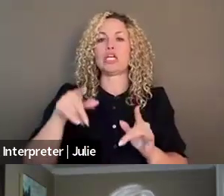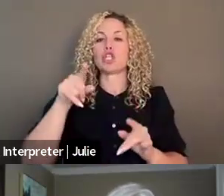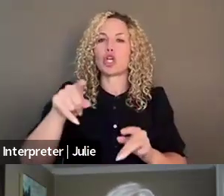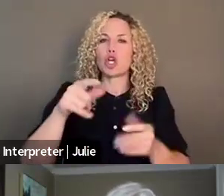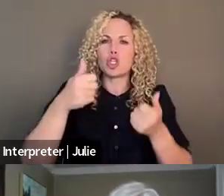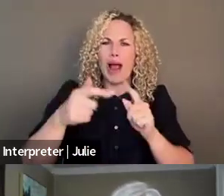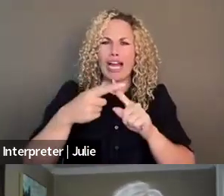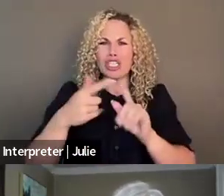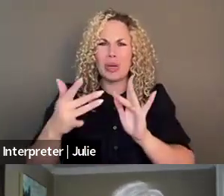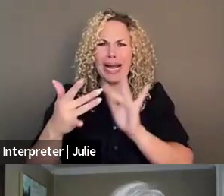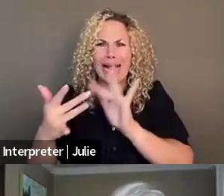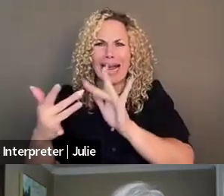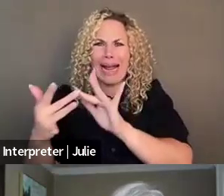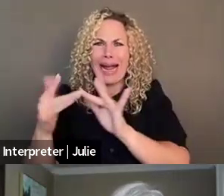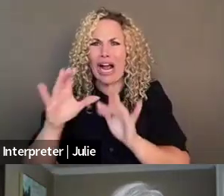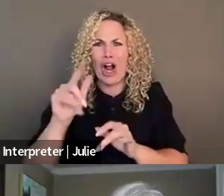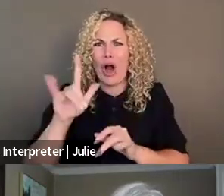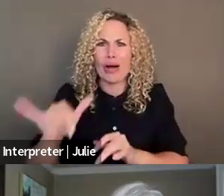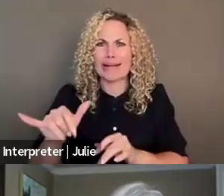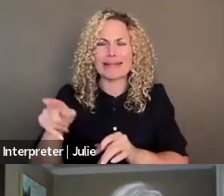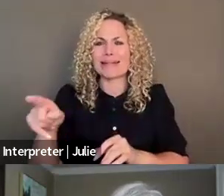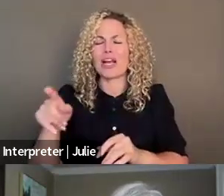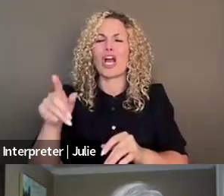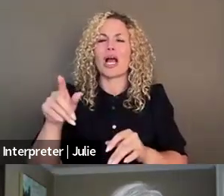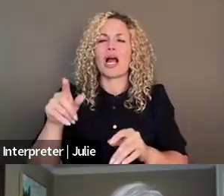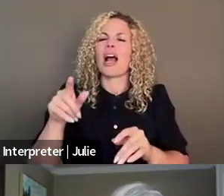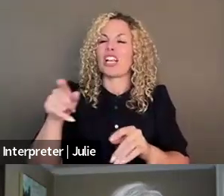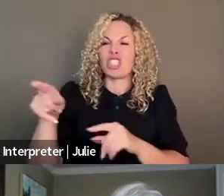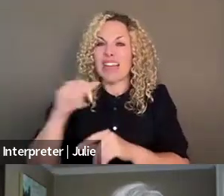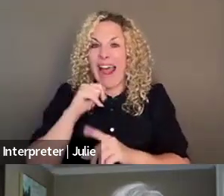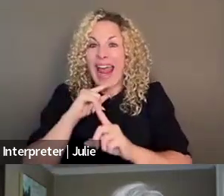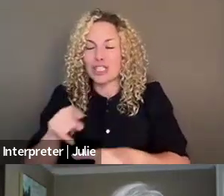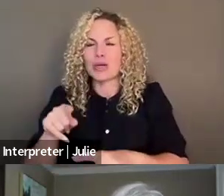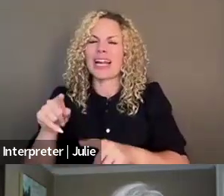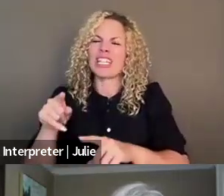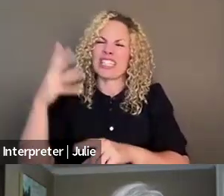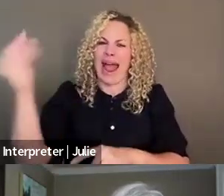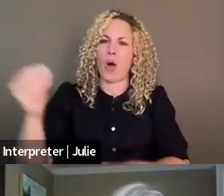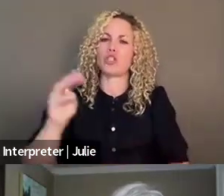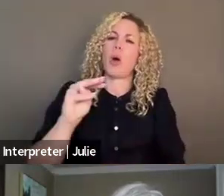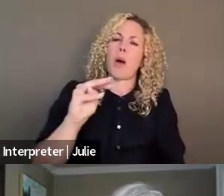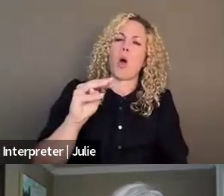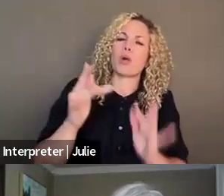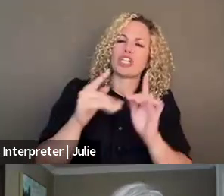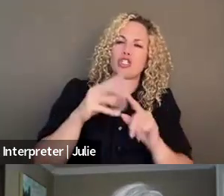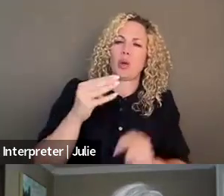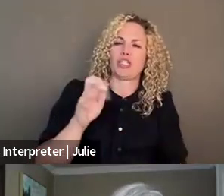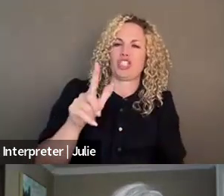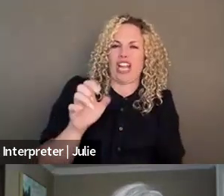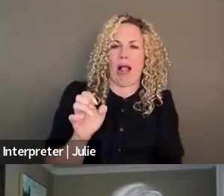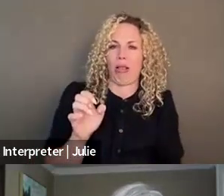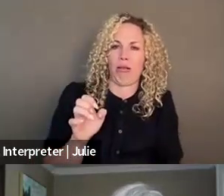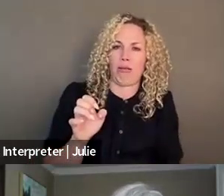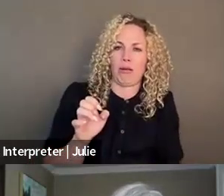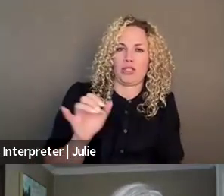pending, try to reach out to Carly. Please don't hesitate to reach out to Michelle. Michelle Duchesne, you will see that if you shoot an email over to her, it